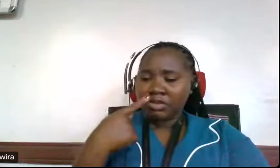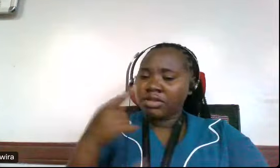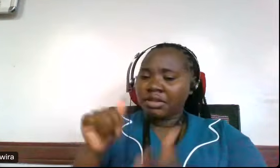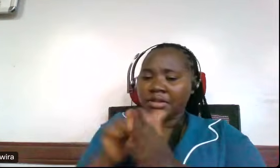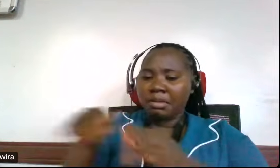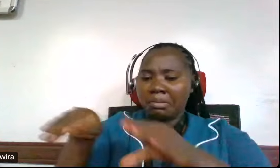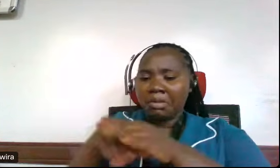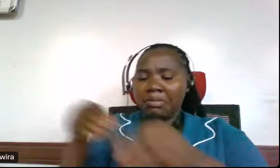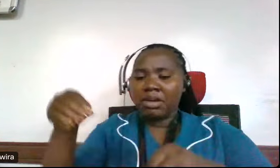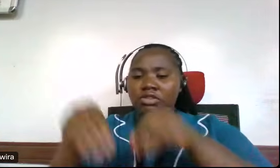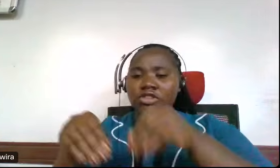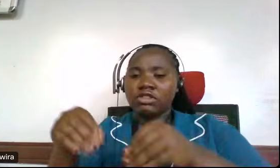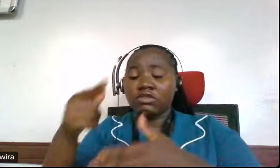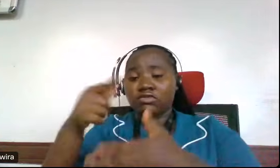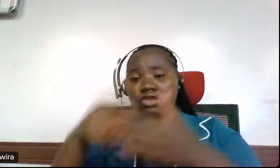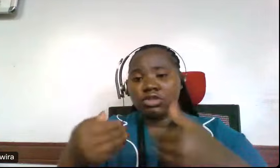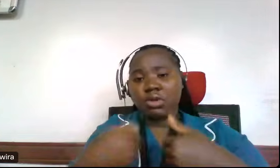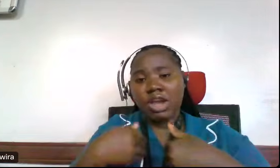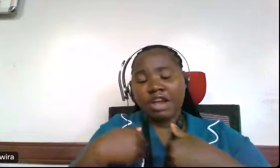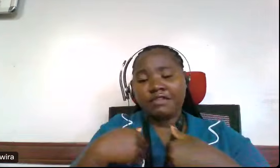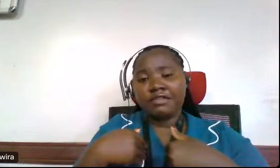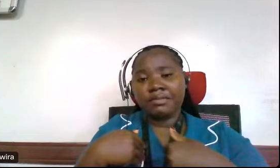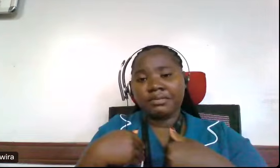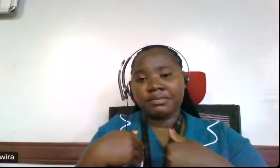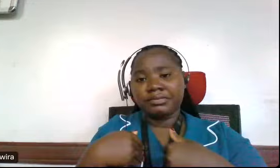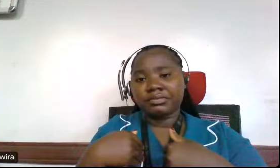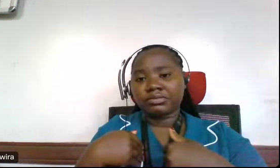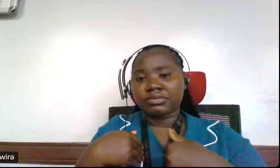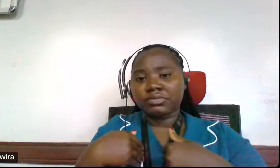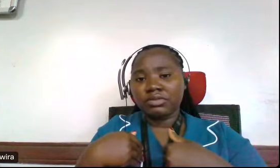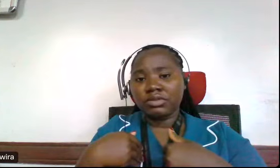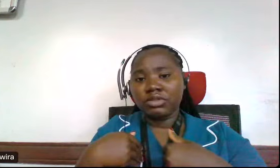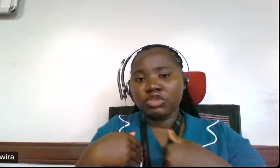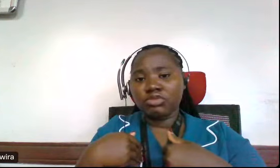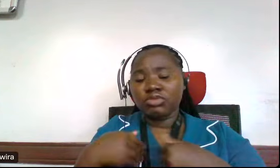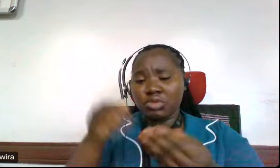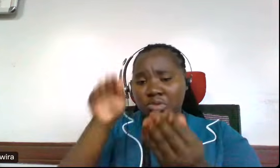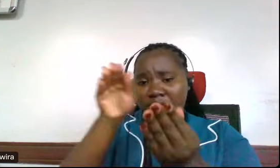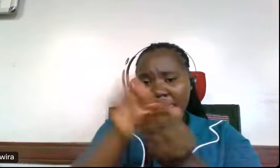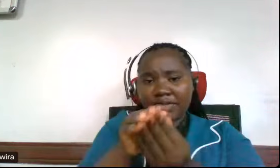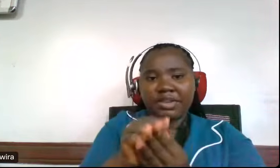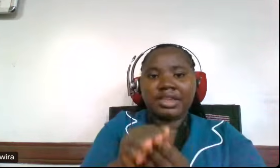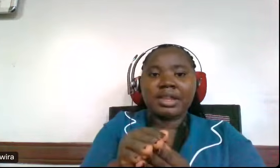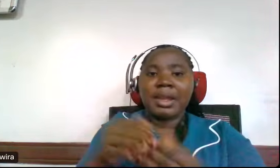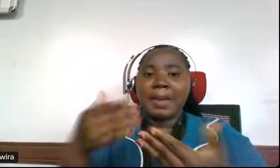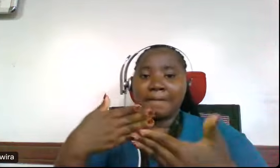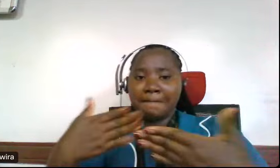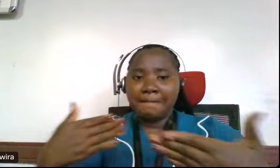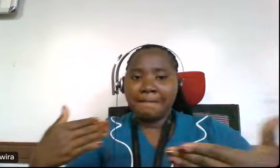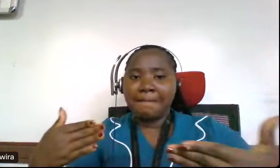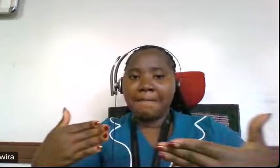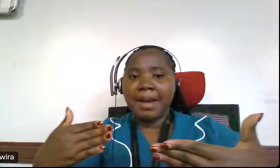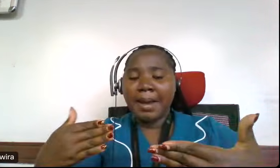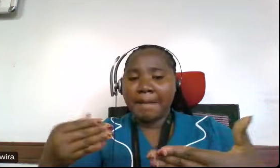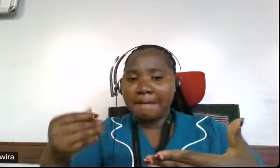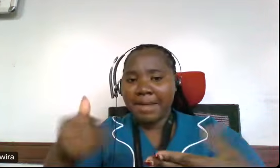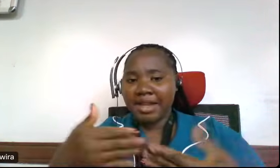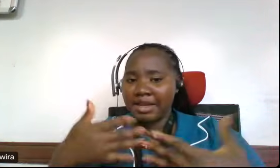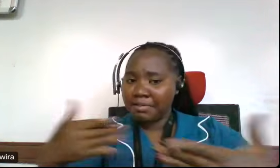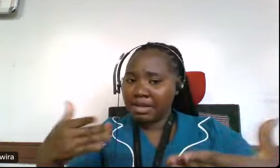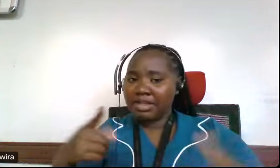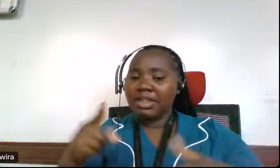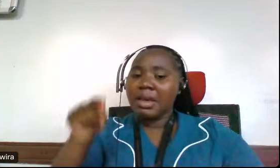have committed to money market, also you'll be expected to declare the same as other